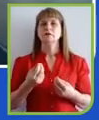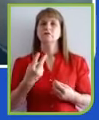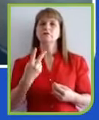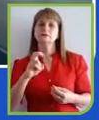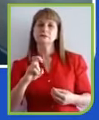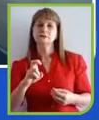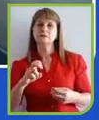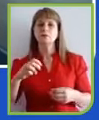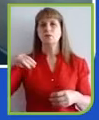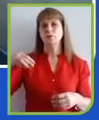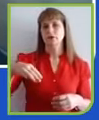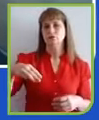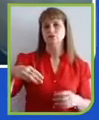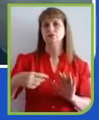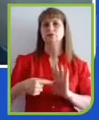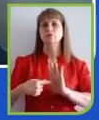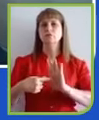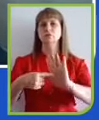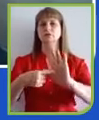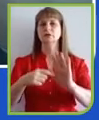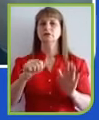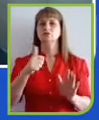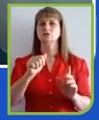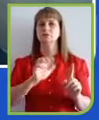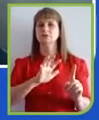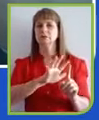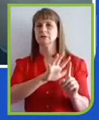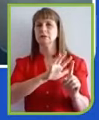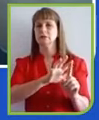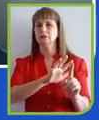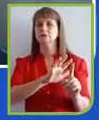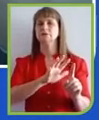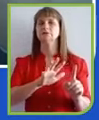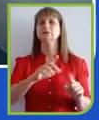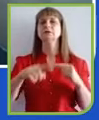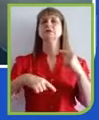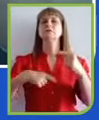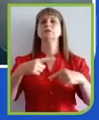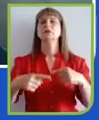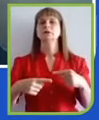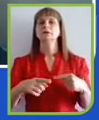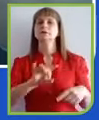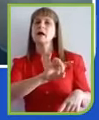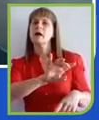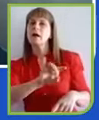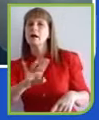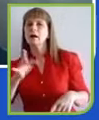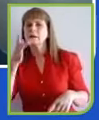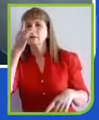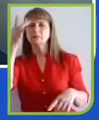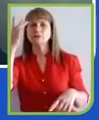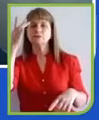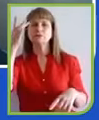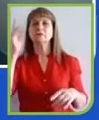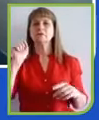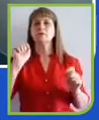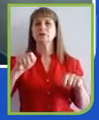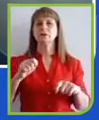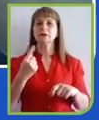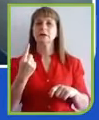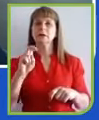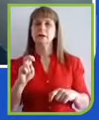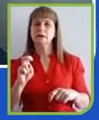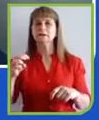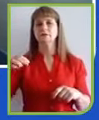the 11 tendencies, and then each one of the will have until 15 minutes to make